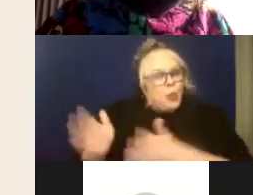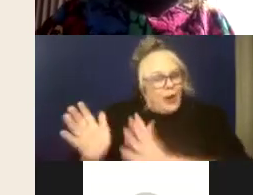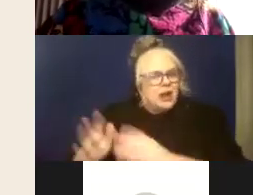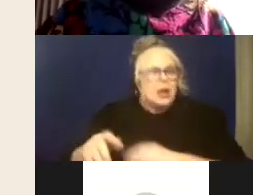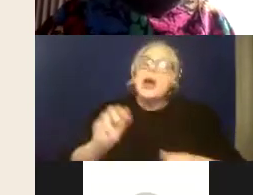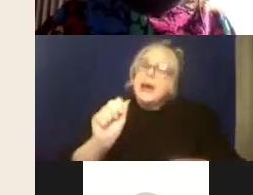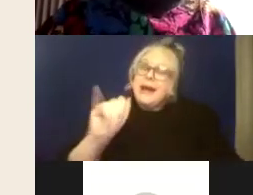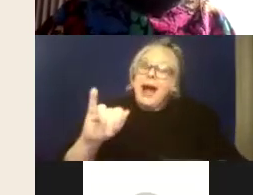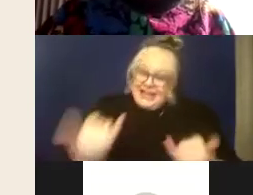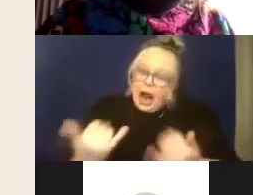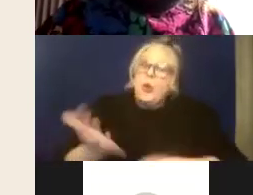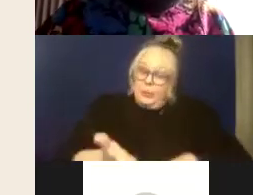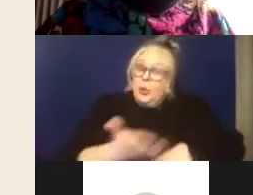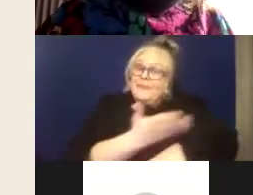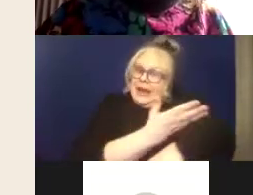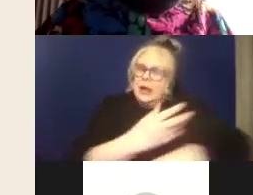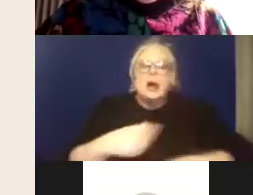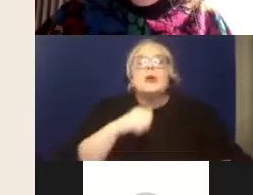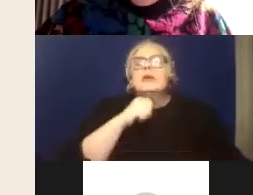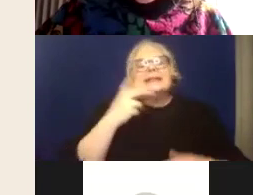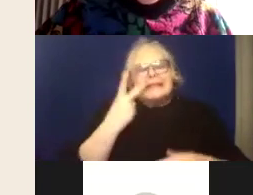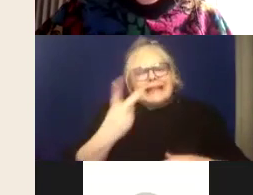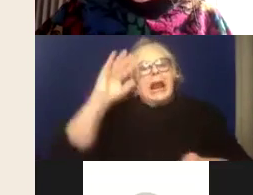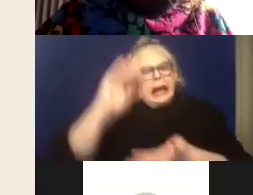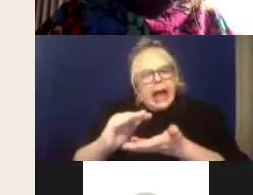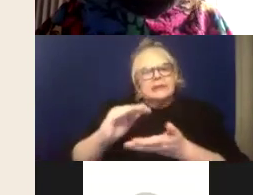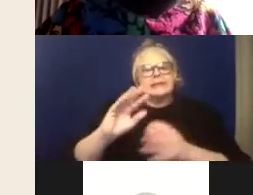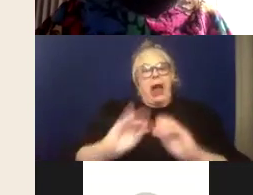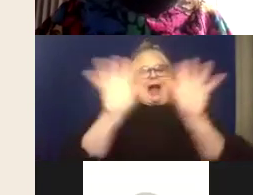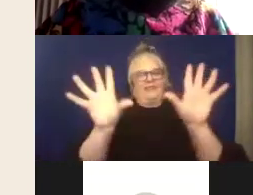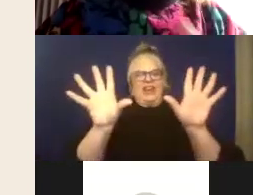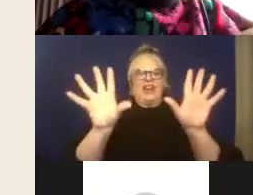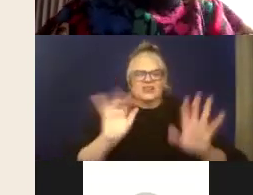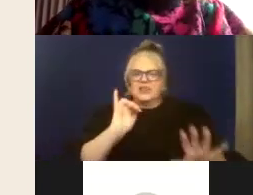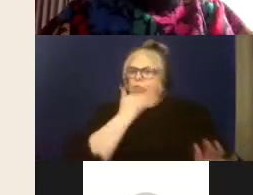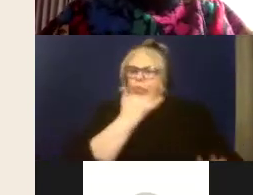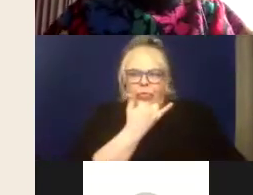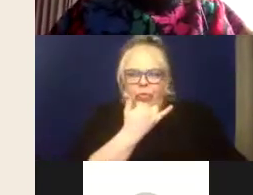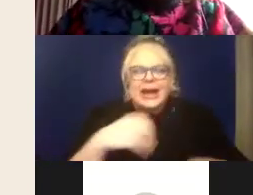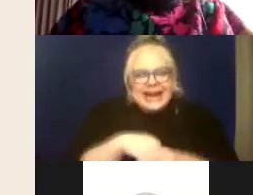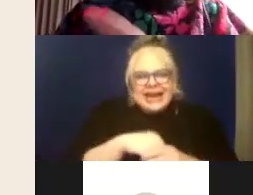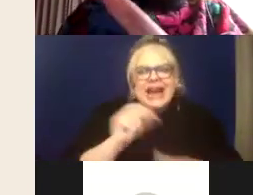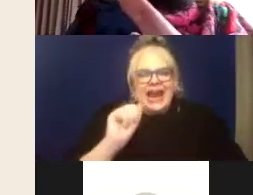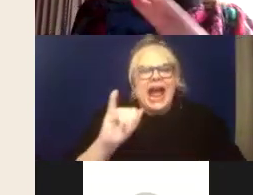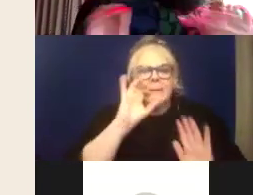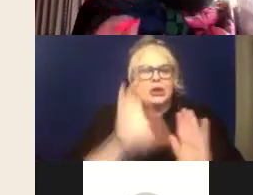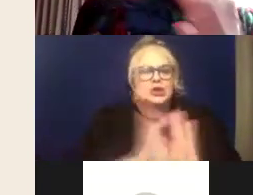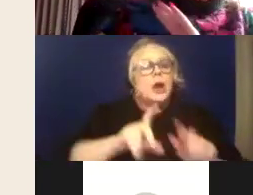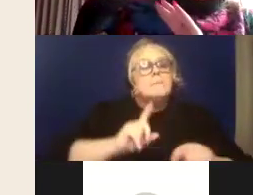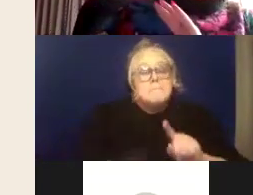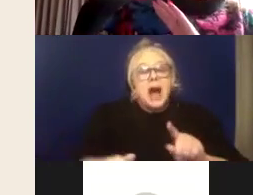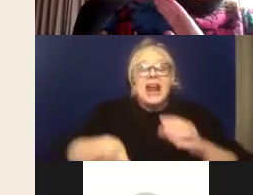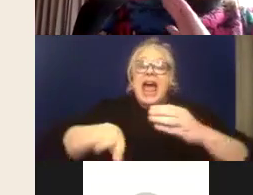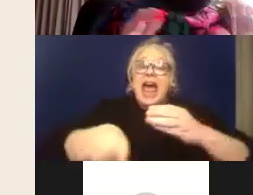still see things like we see here. Extra hands, limbs that disappear behind another person in ways that don't